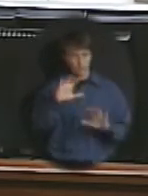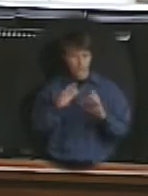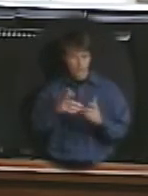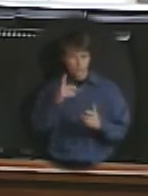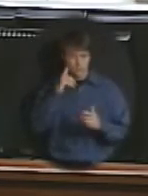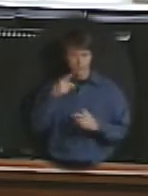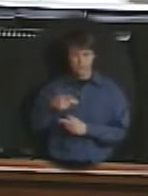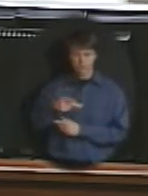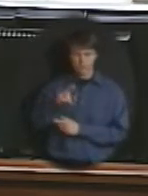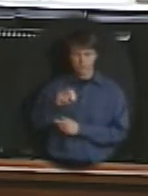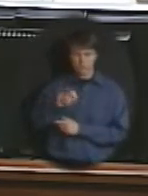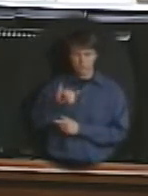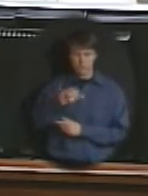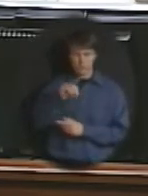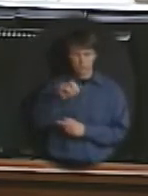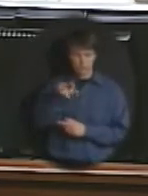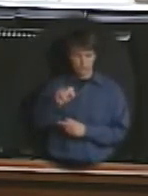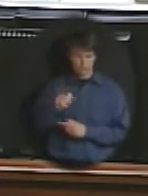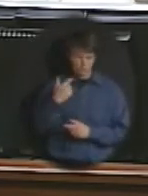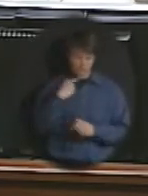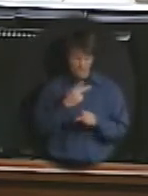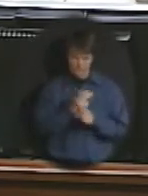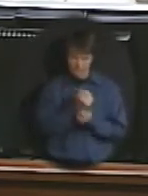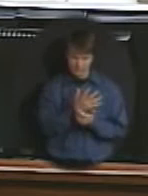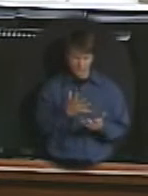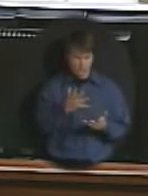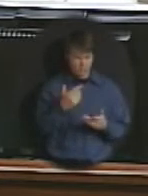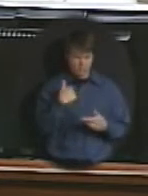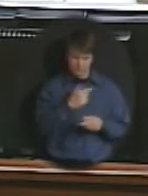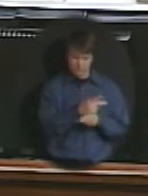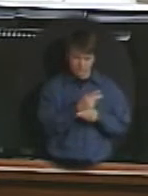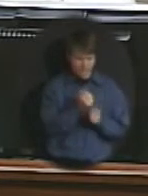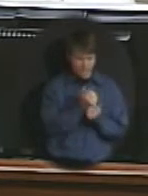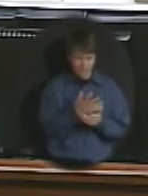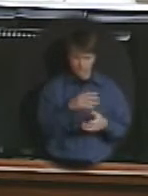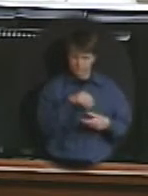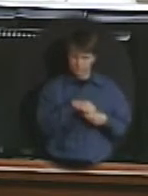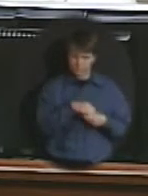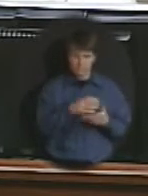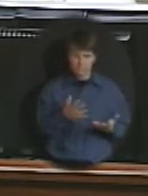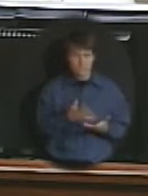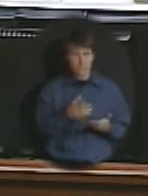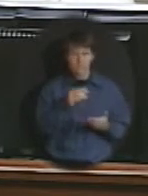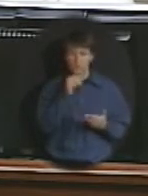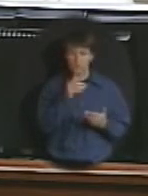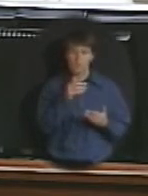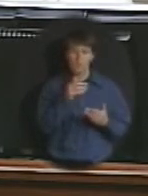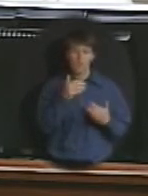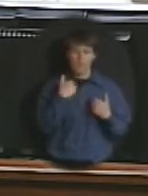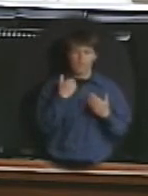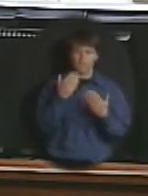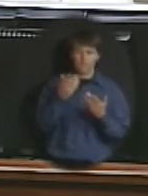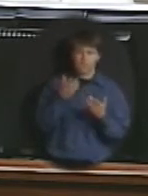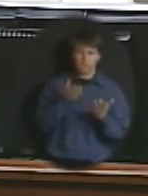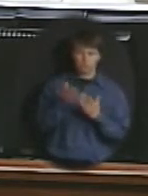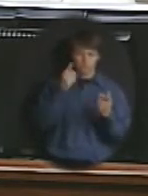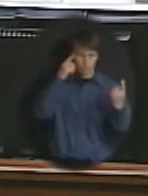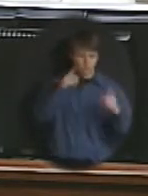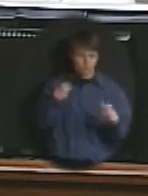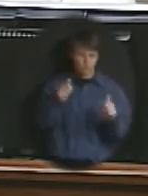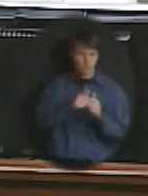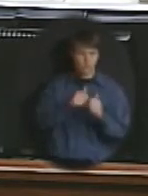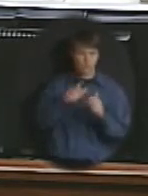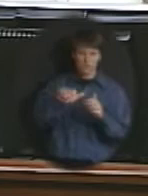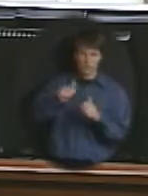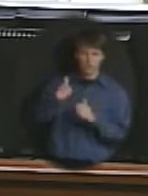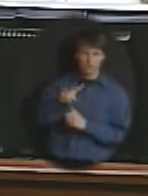for example, we keep all of that in-house, and we do all that internally, so we don't maintain a service agreement with an outside